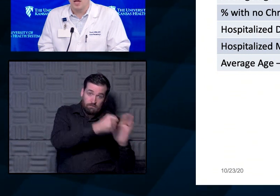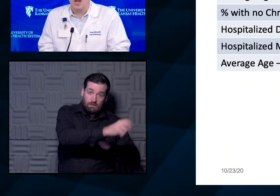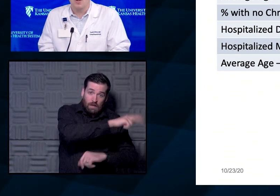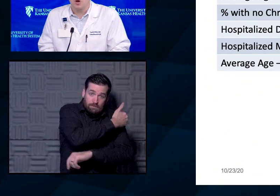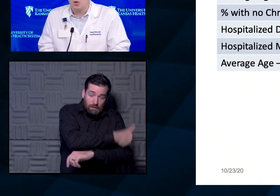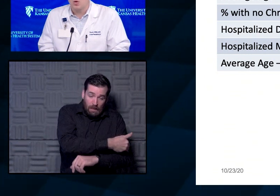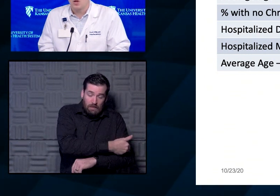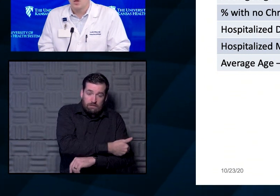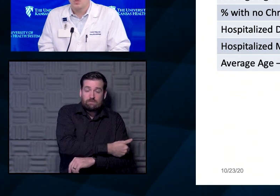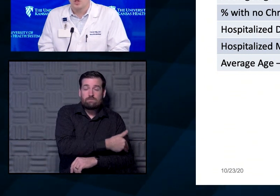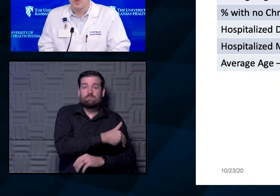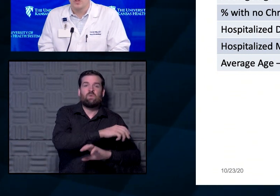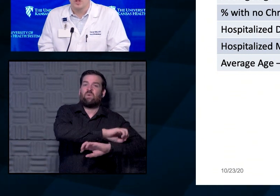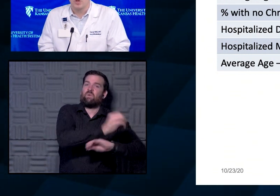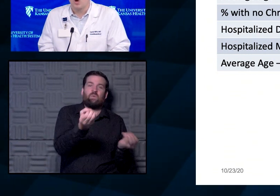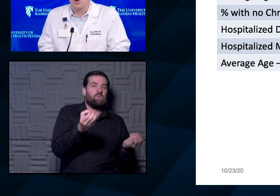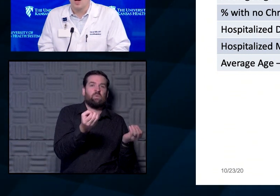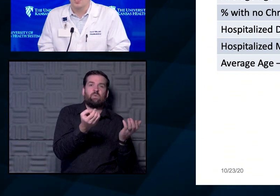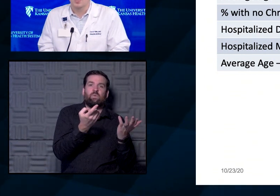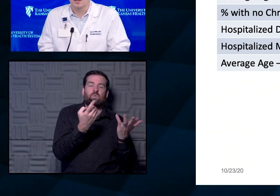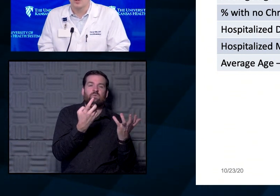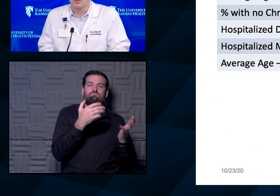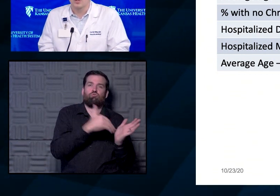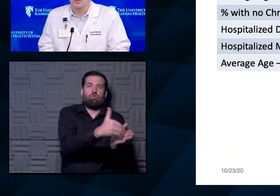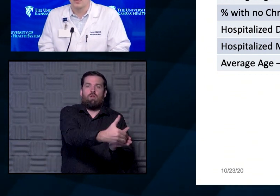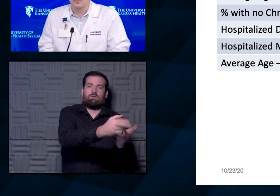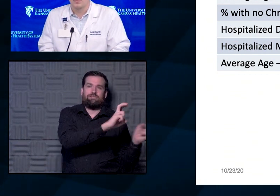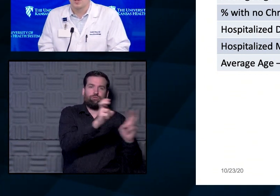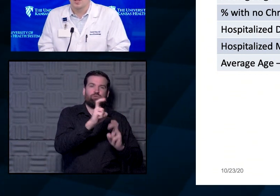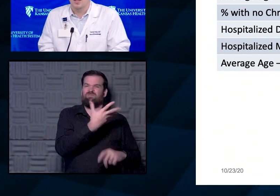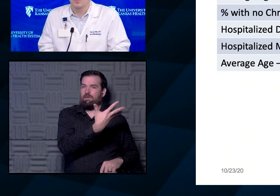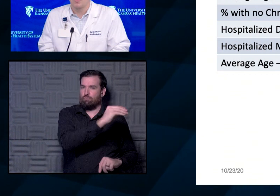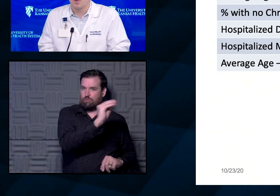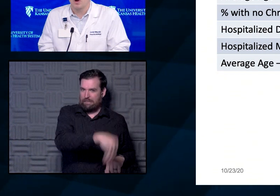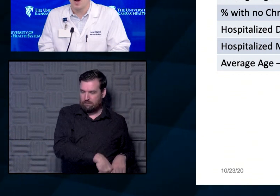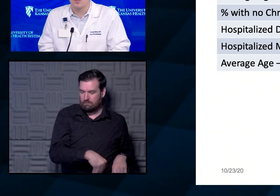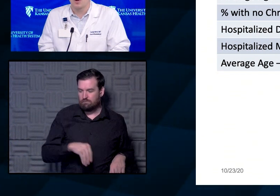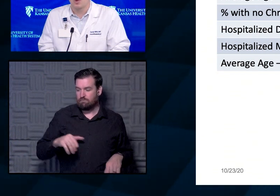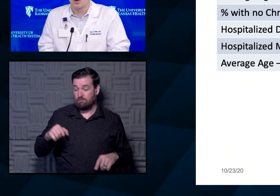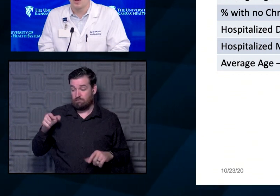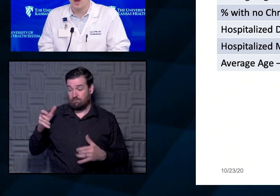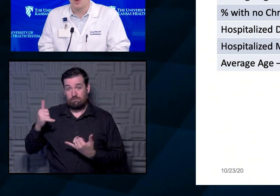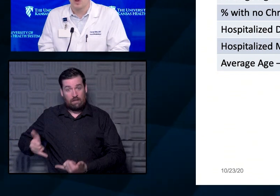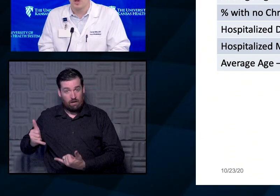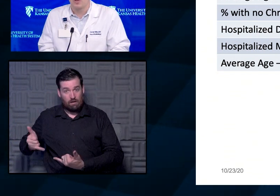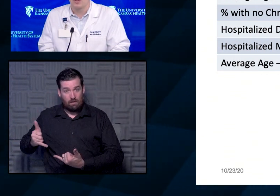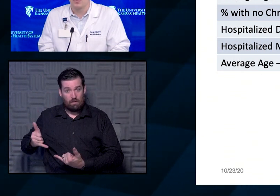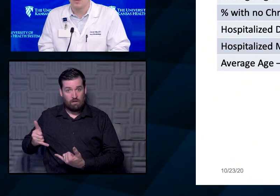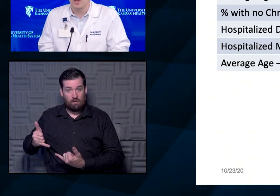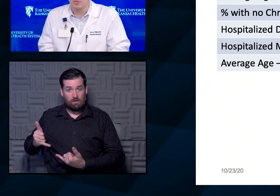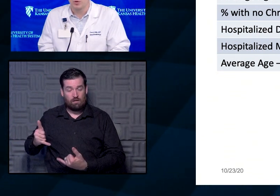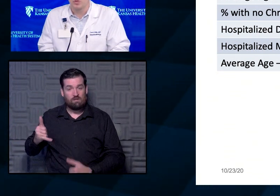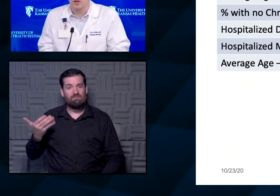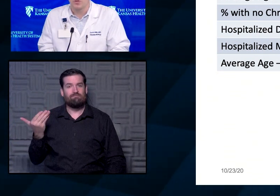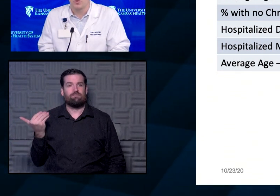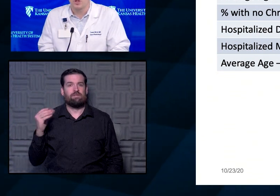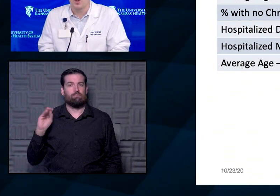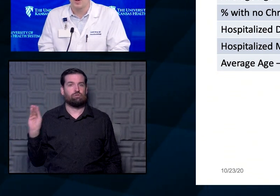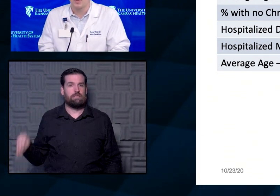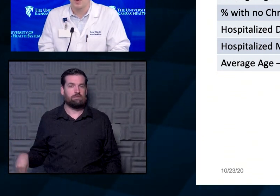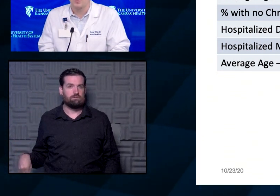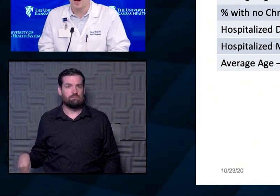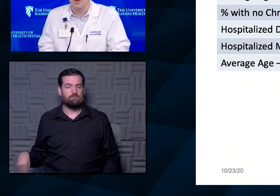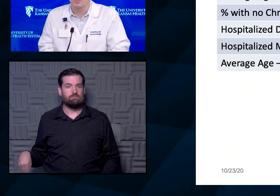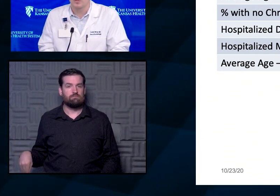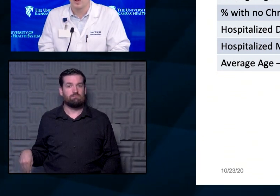for COVID had no pre-existing or no chronic conditions. In September and October, that percentage is 15%, so